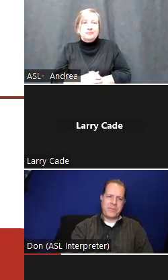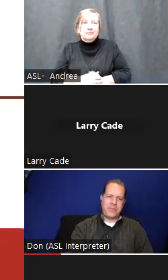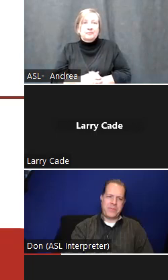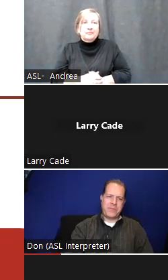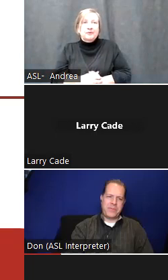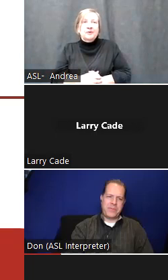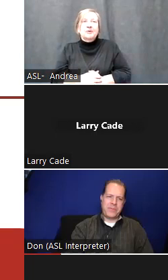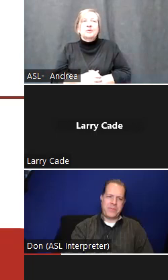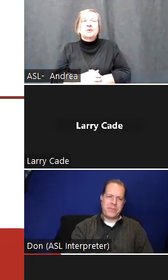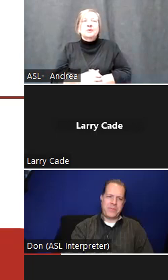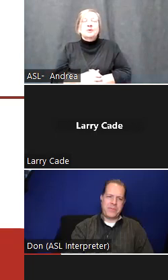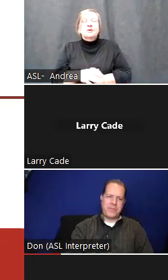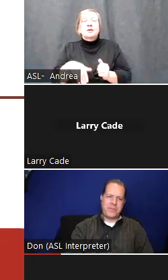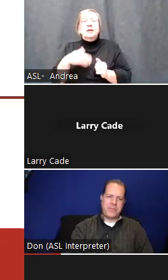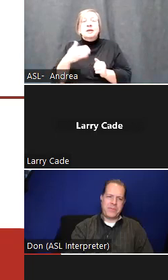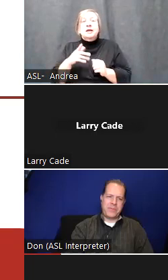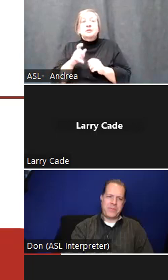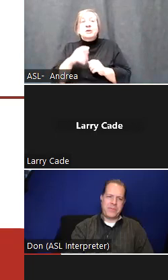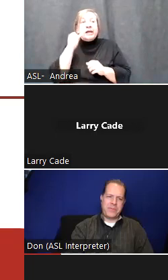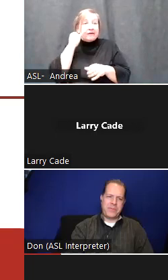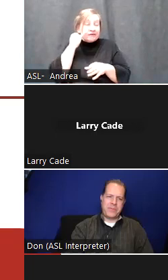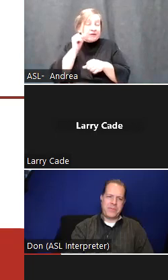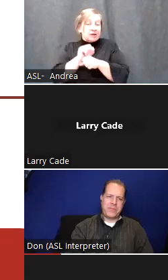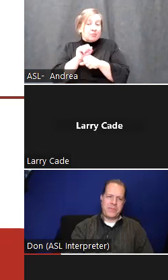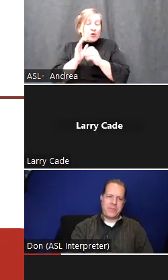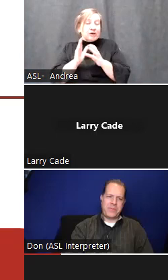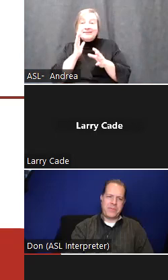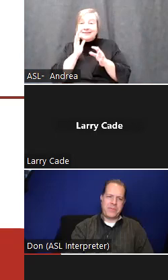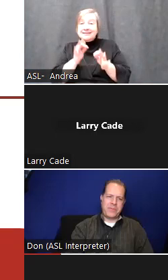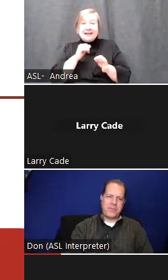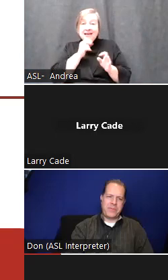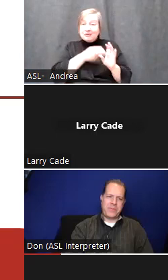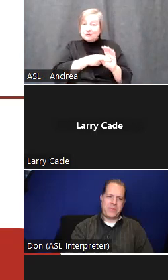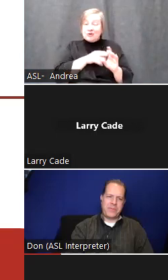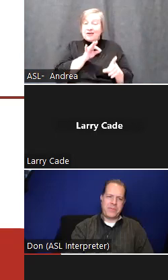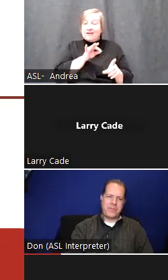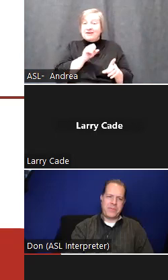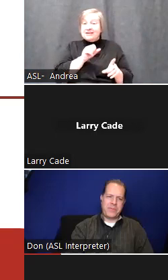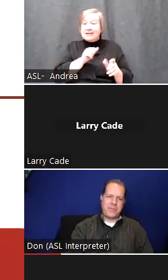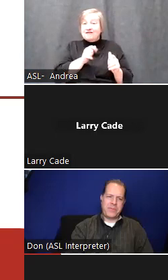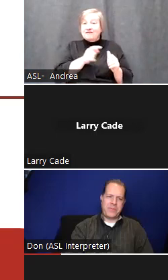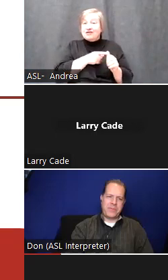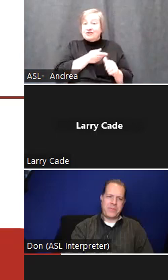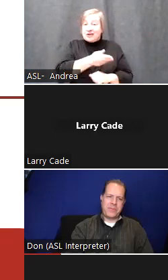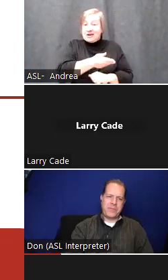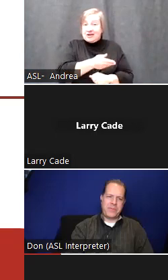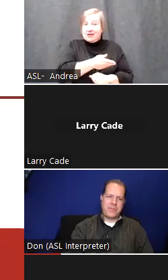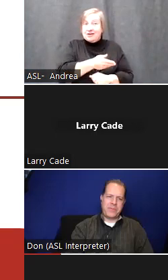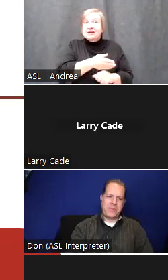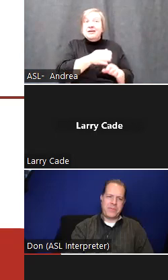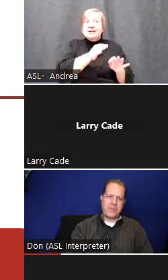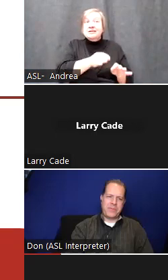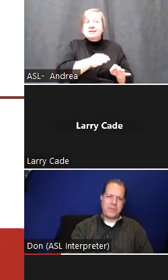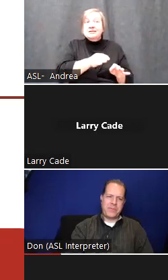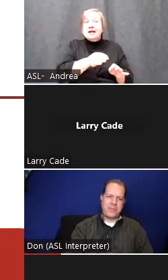Next question here is, if an employee decided not to enroll in an FSA program when they were first hired, but decided to enroll during